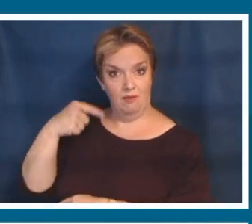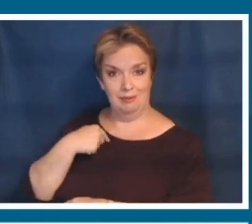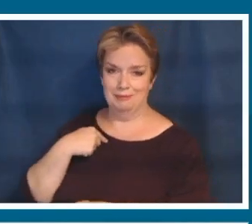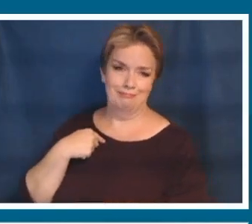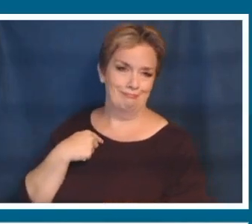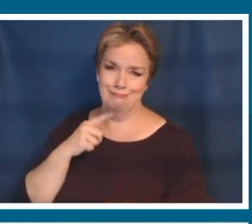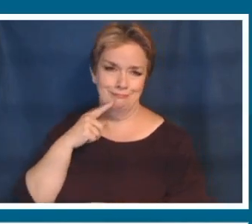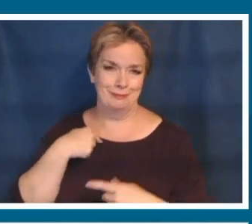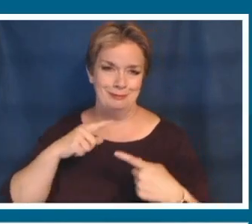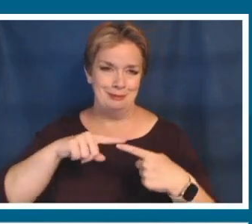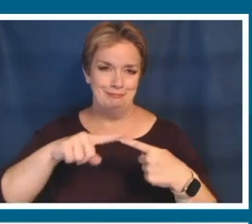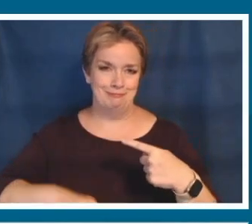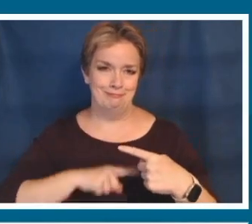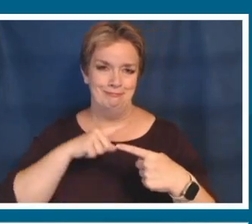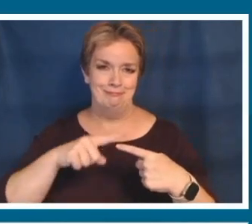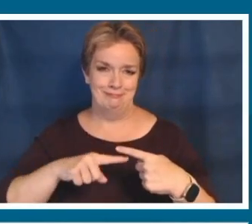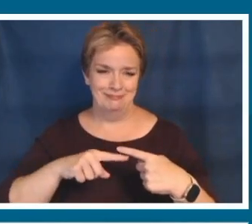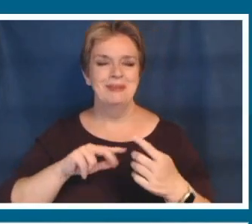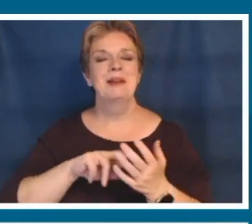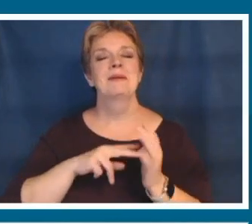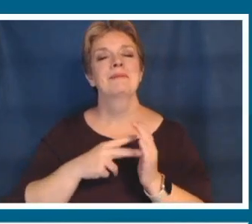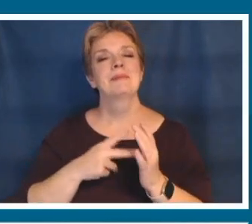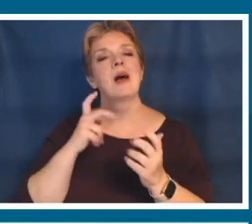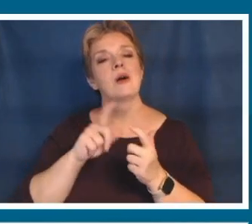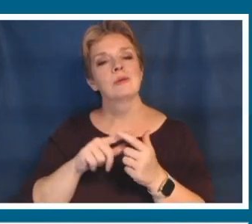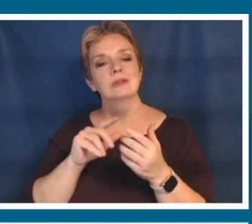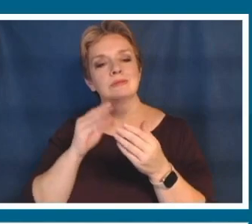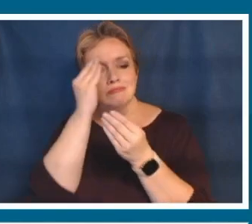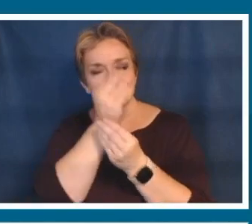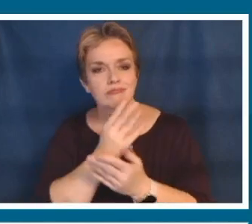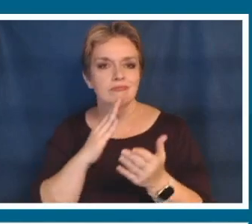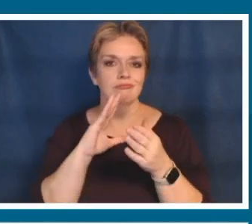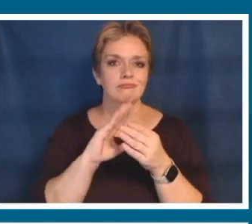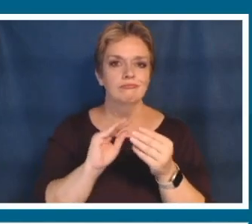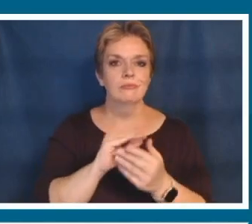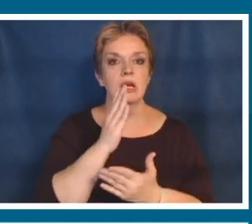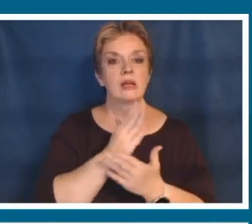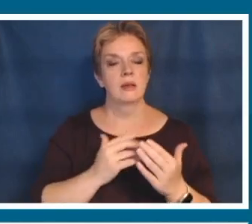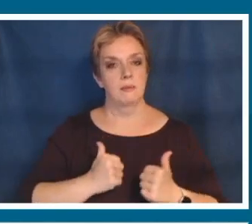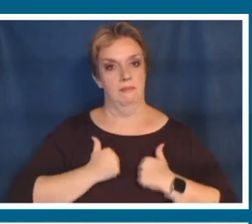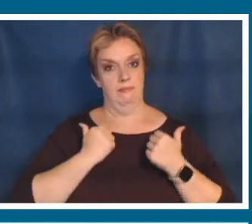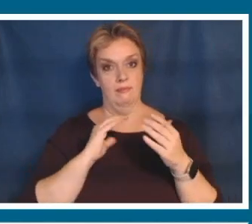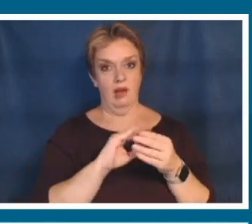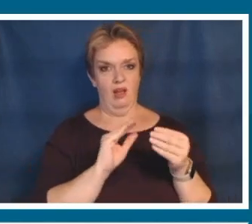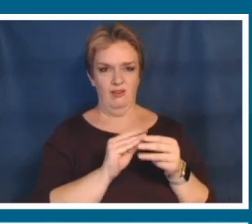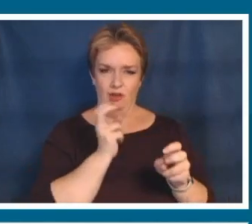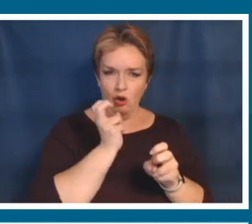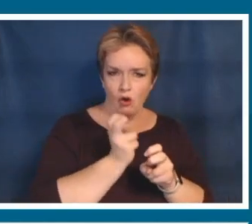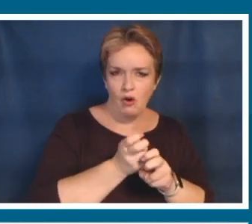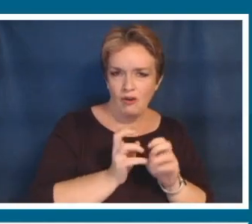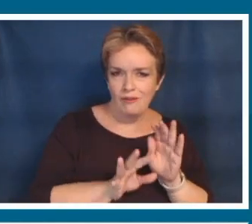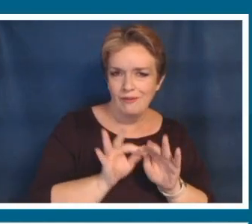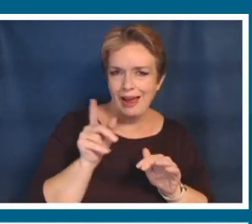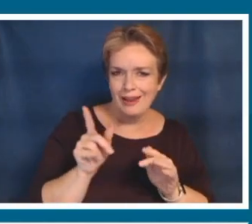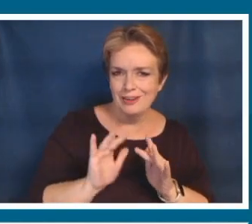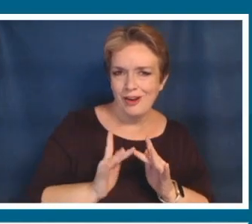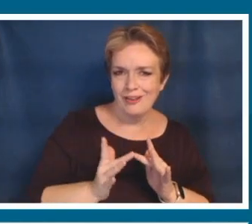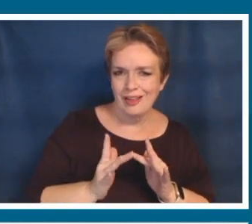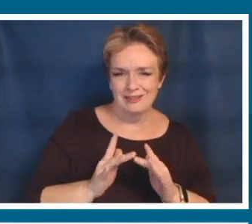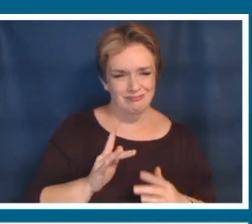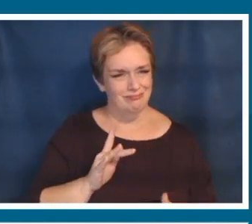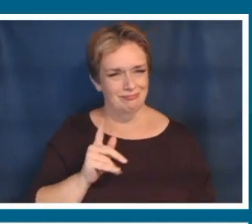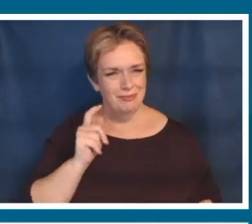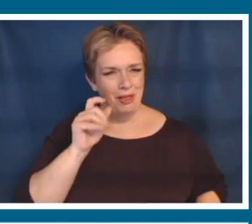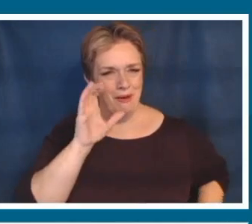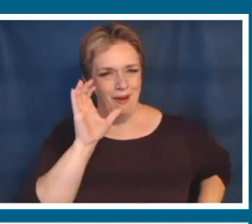out biographies that I felt like was difficult to find on the web, which is odd because biographies